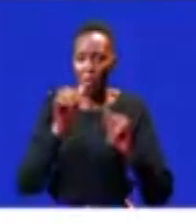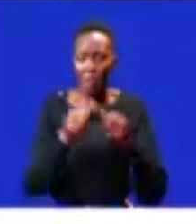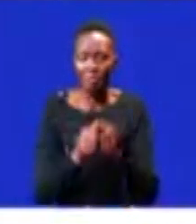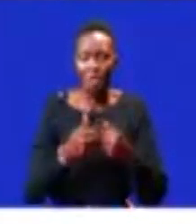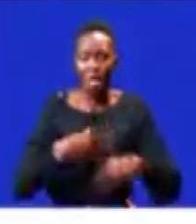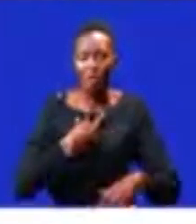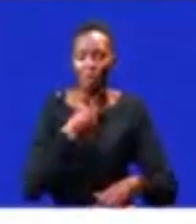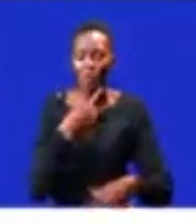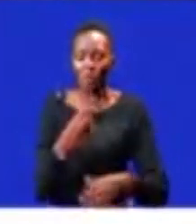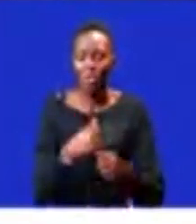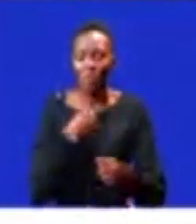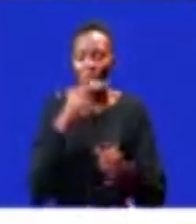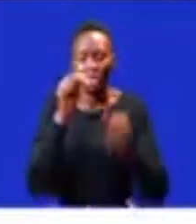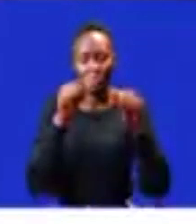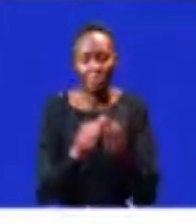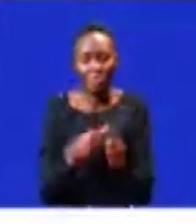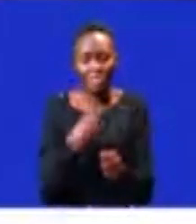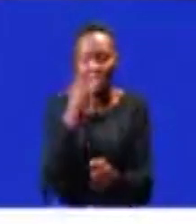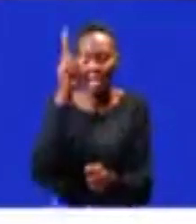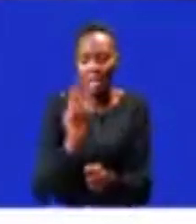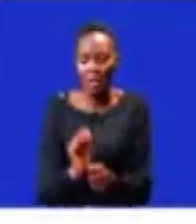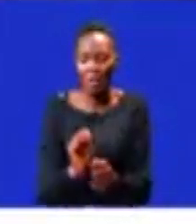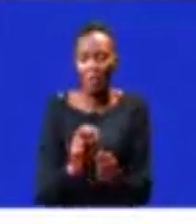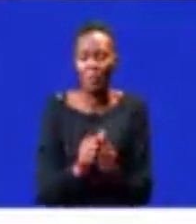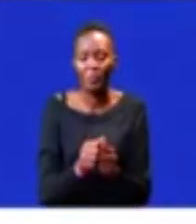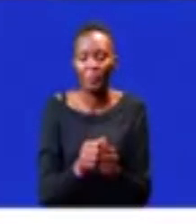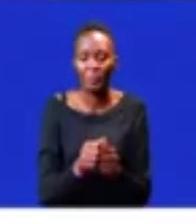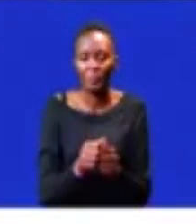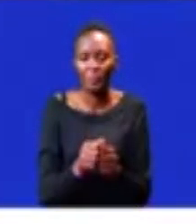have a voice that she can be able to say no, and no is